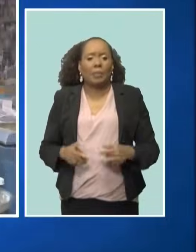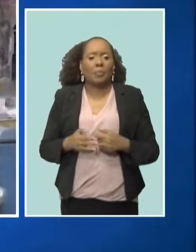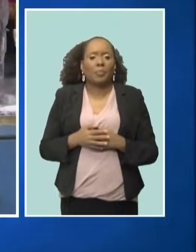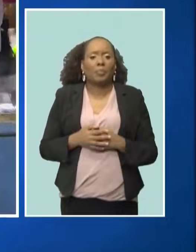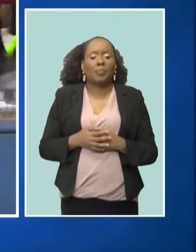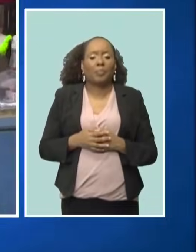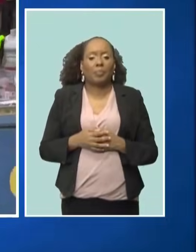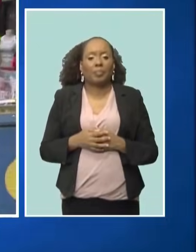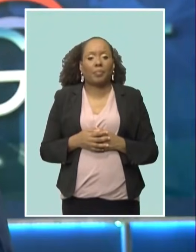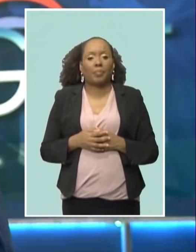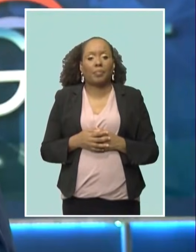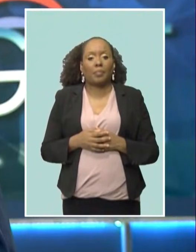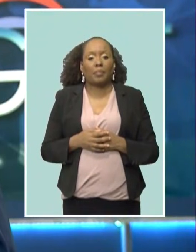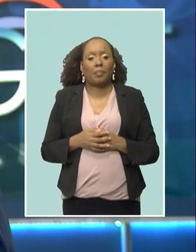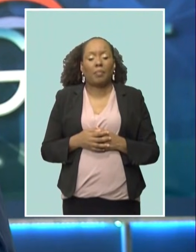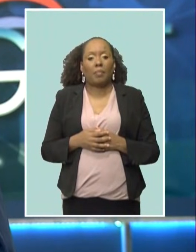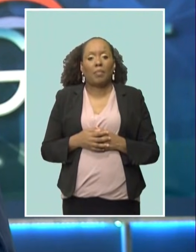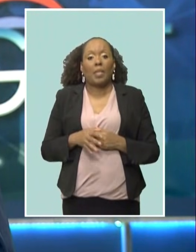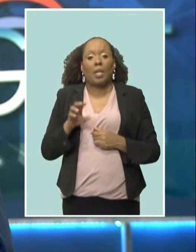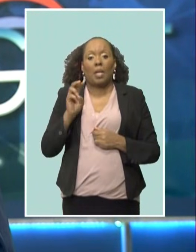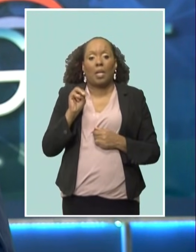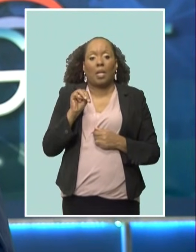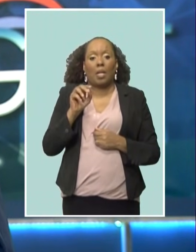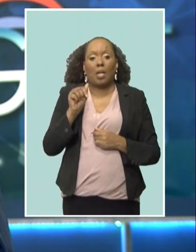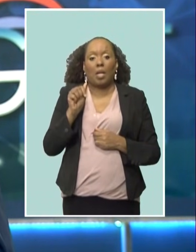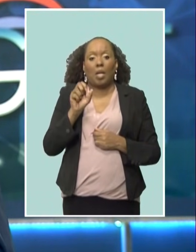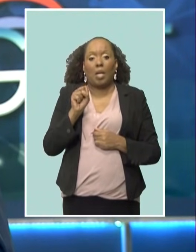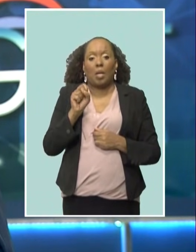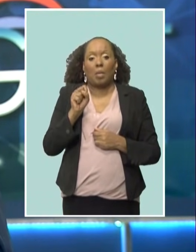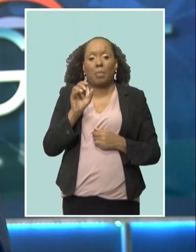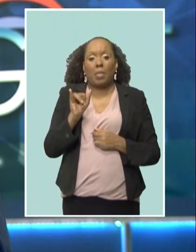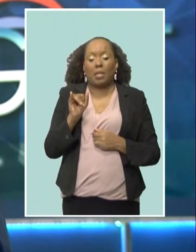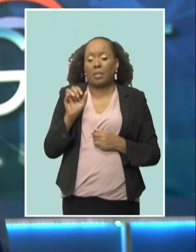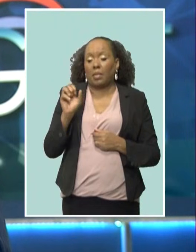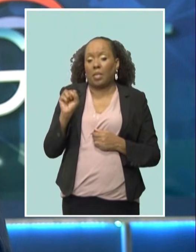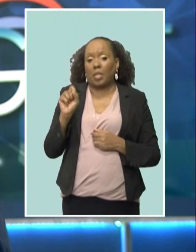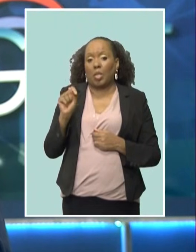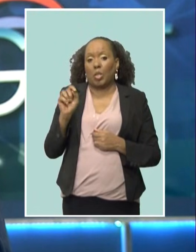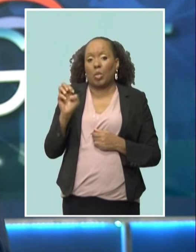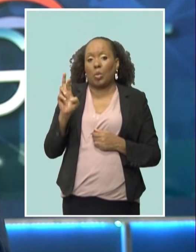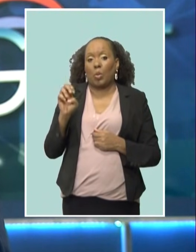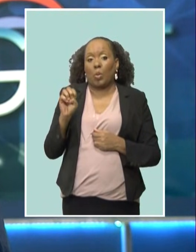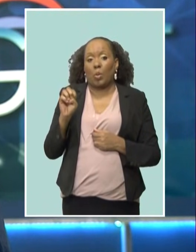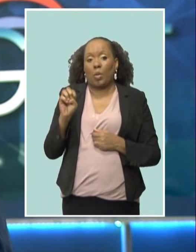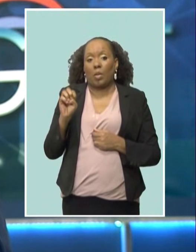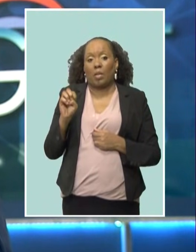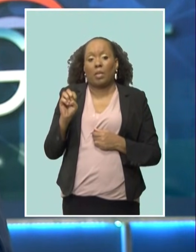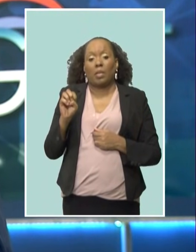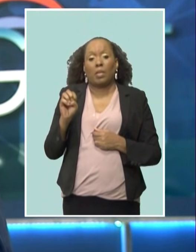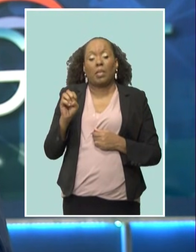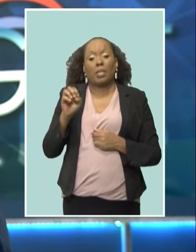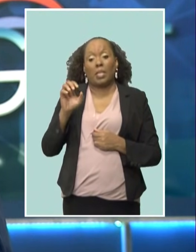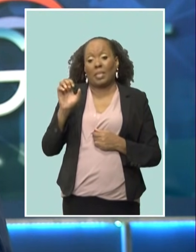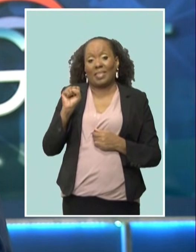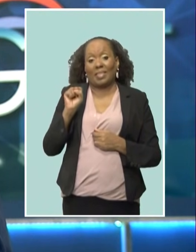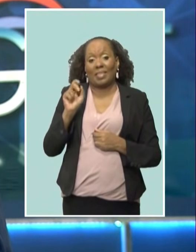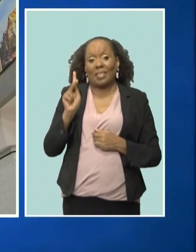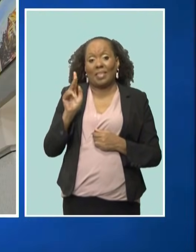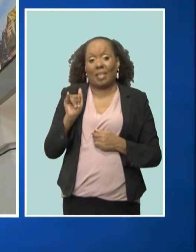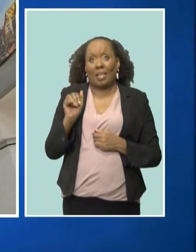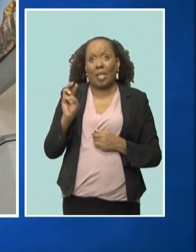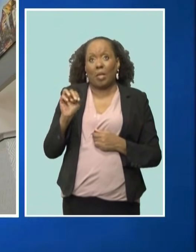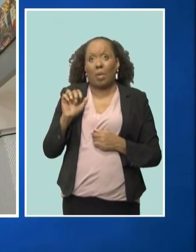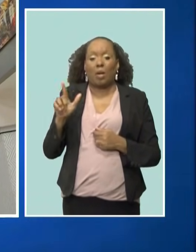Report. Okay, thank you, Trevor. The Massy Store at Sky Mall has been temporarily closed. In a message to the